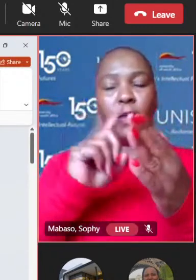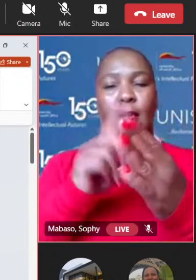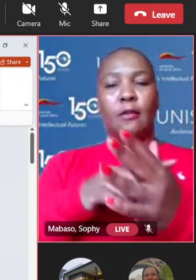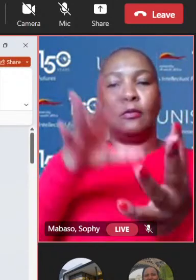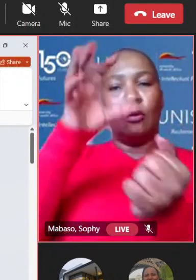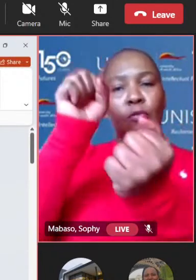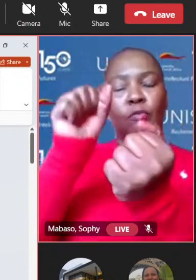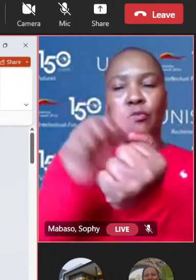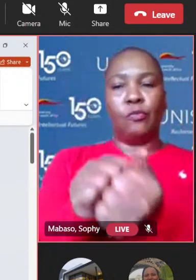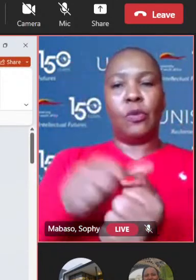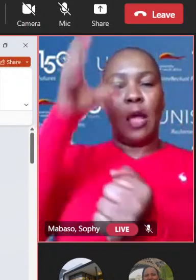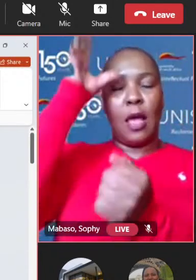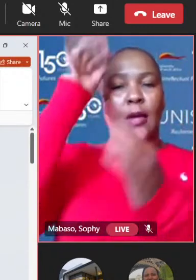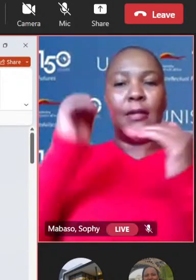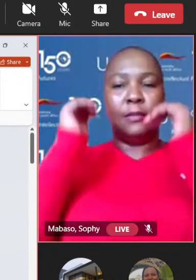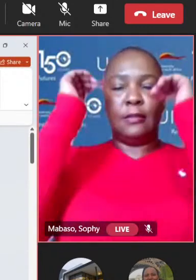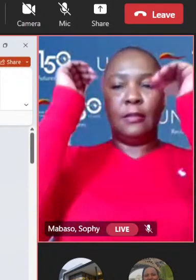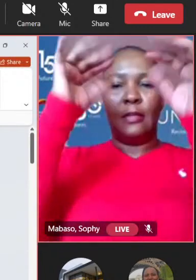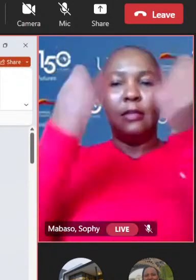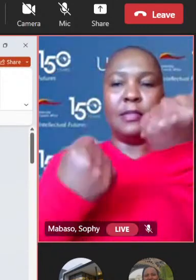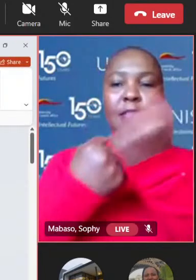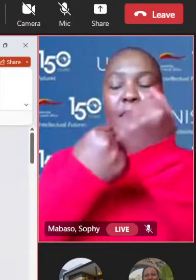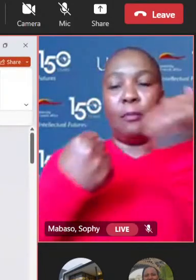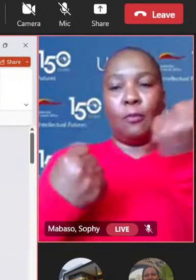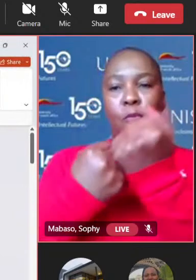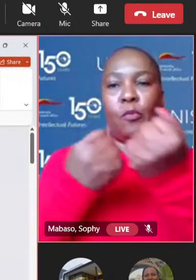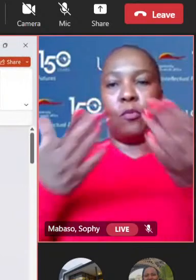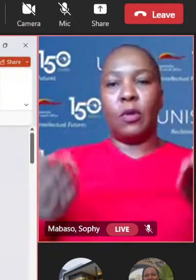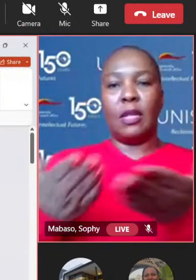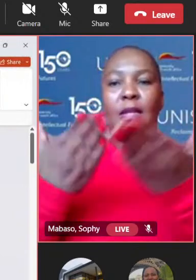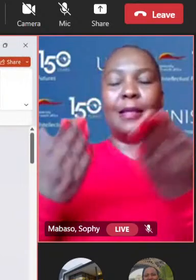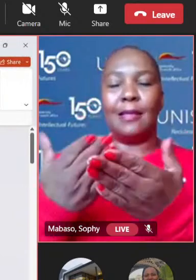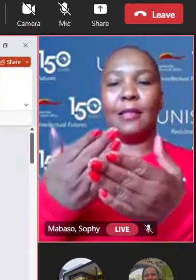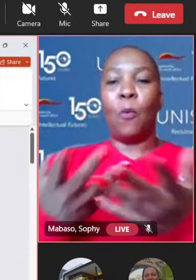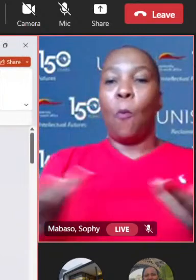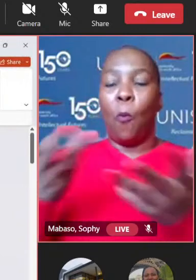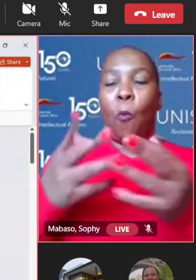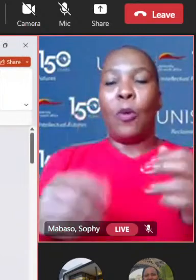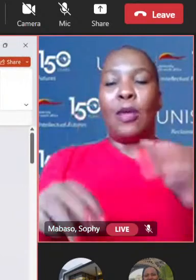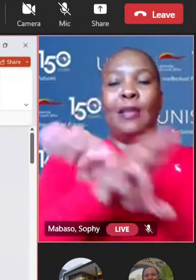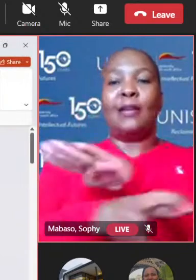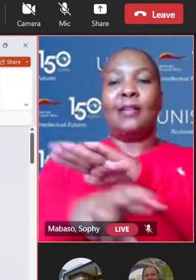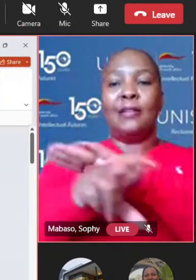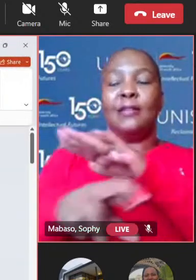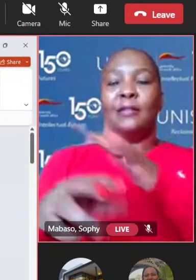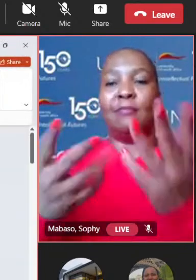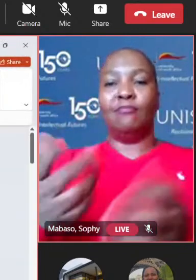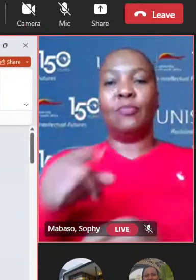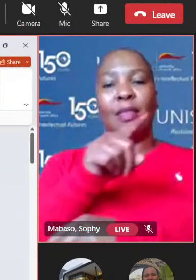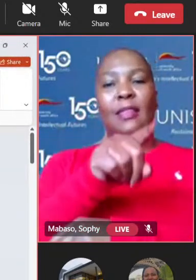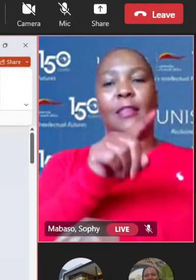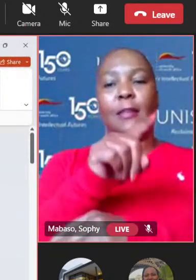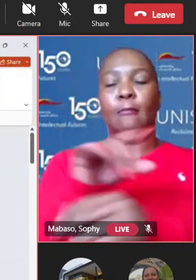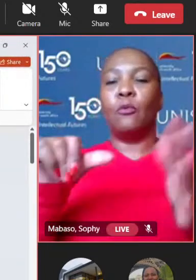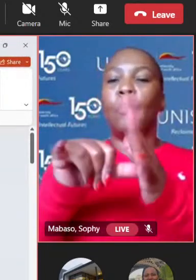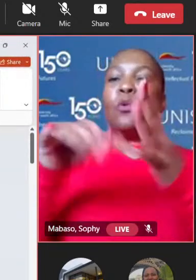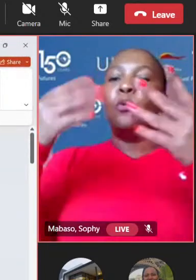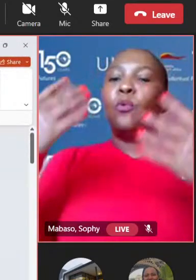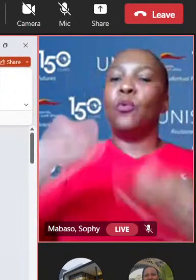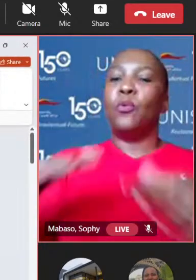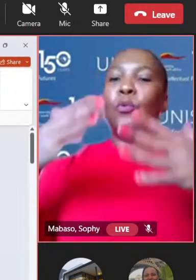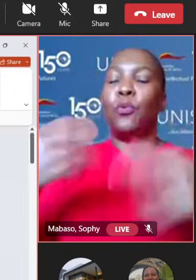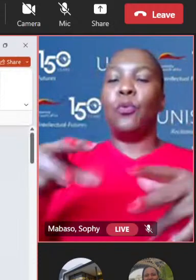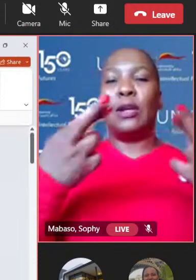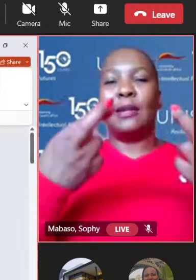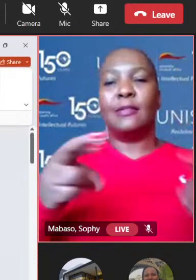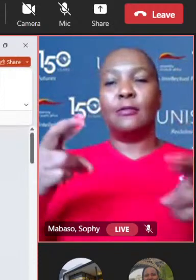academic support services in the regions. So this is also now a very critical resource that